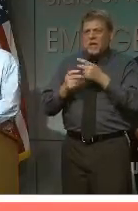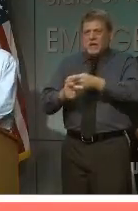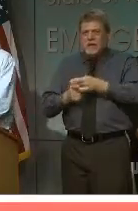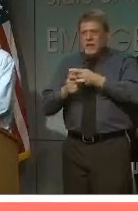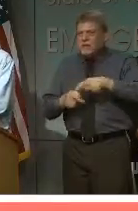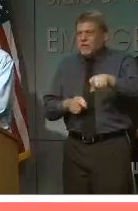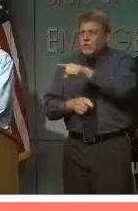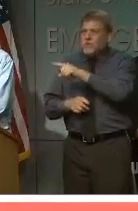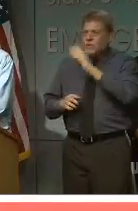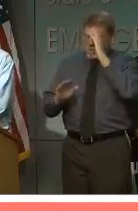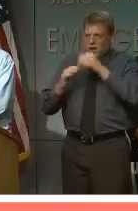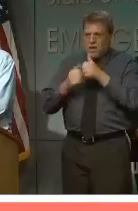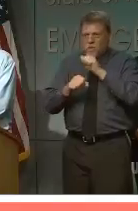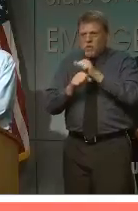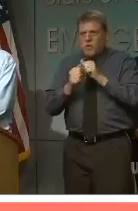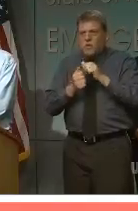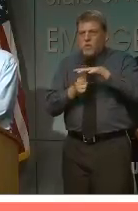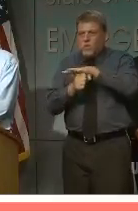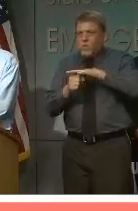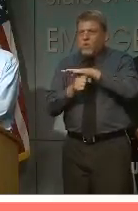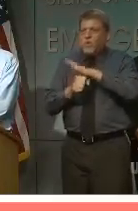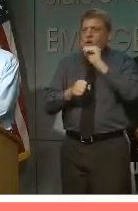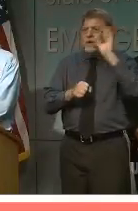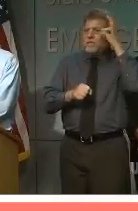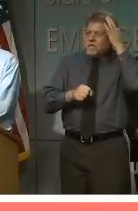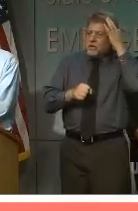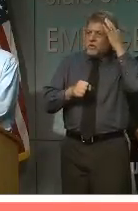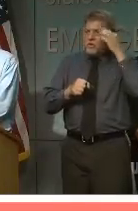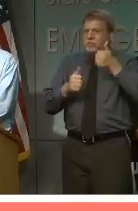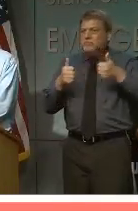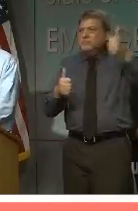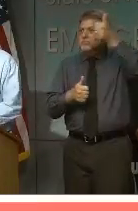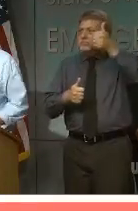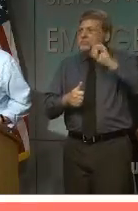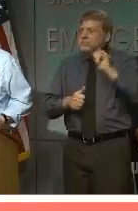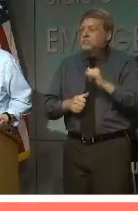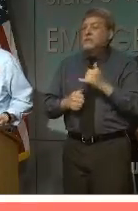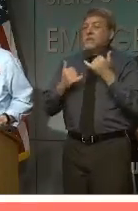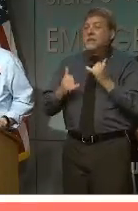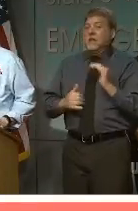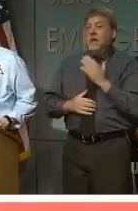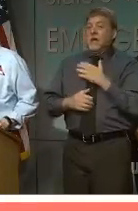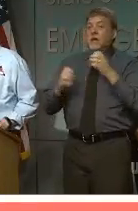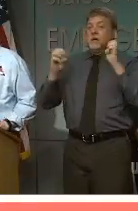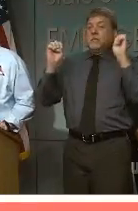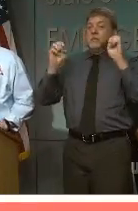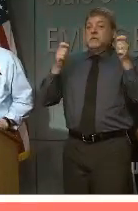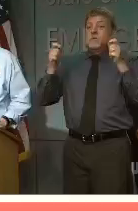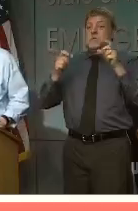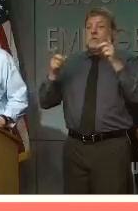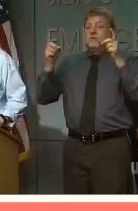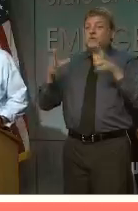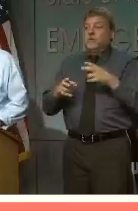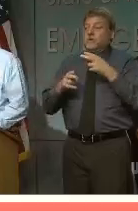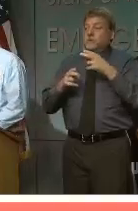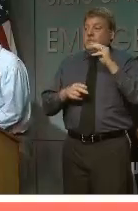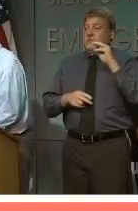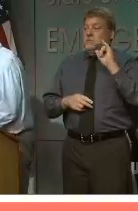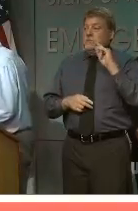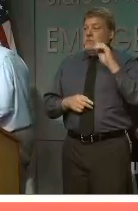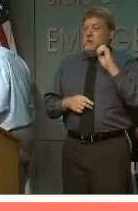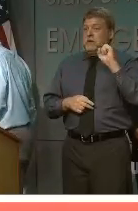local and federal officials. So here with an update is Emergency Management Director Mike Sprayberry.